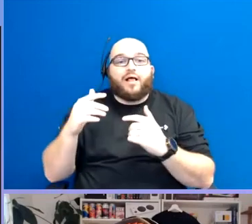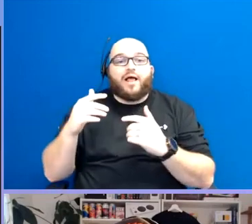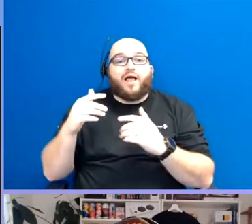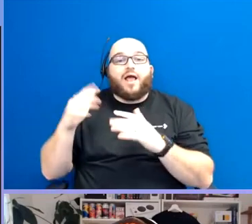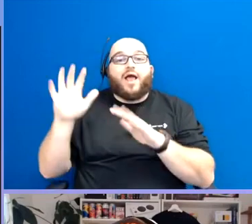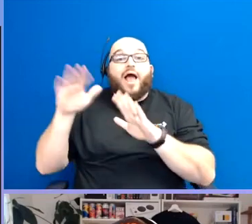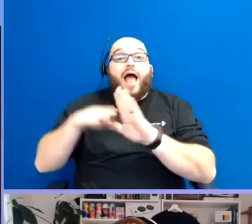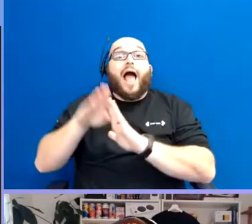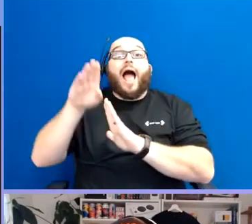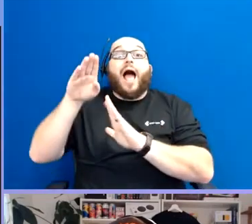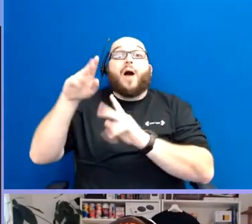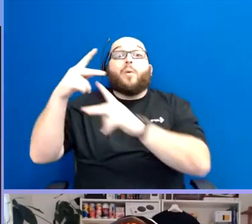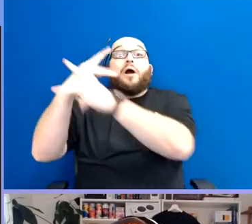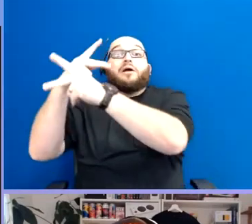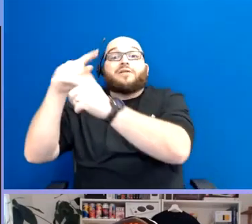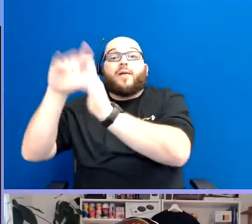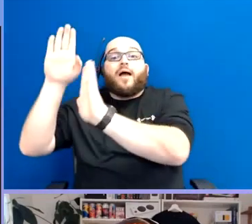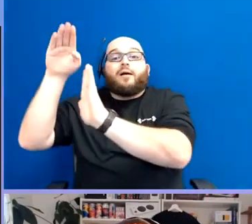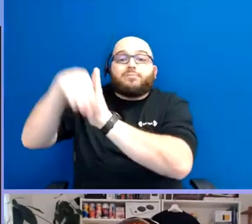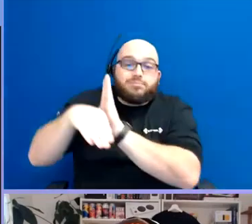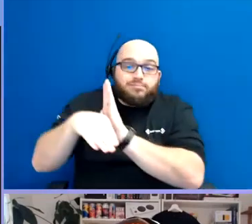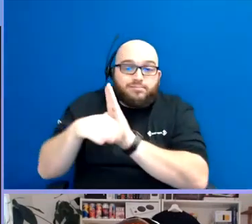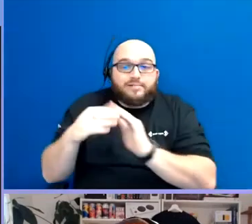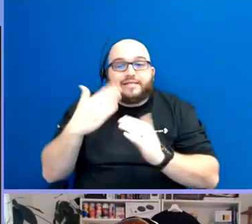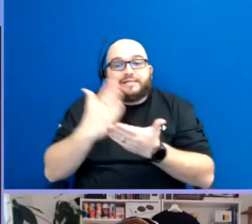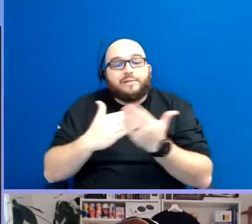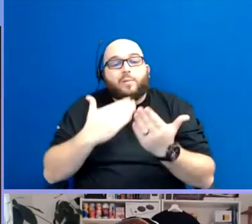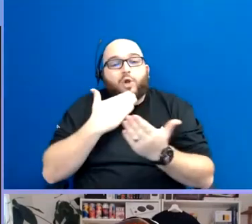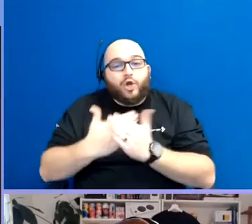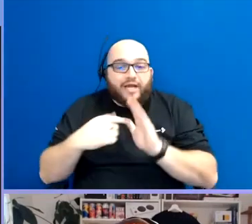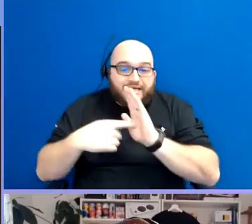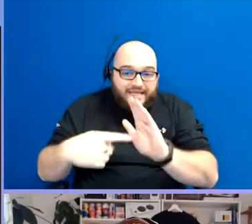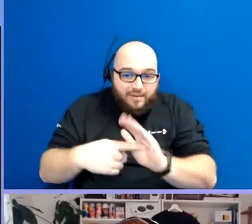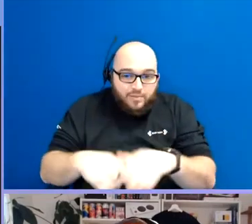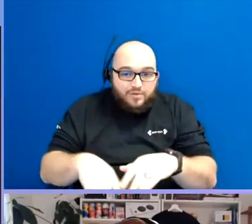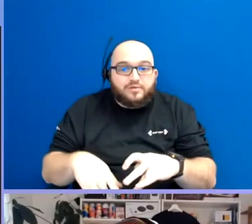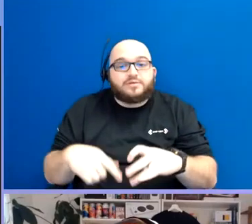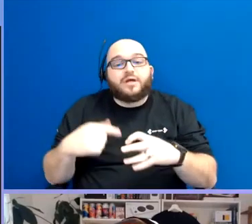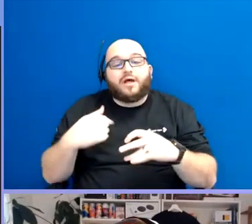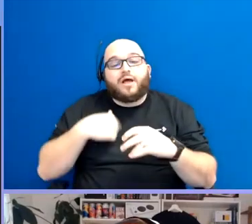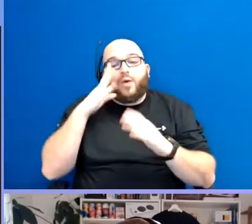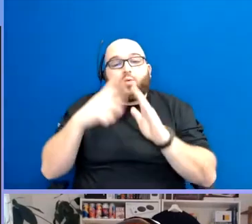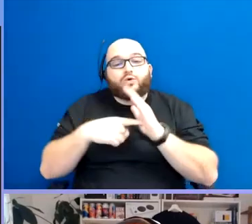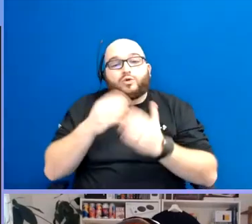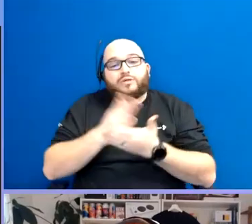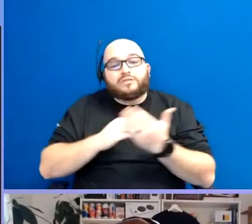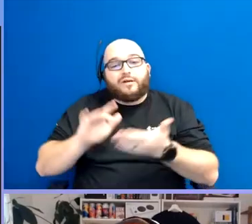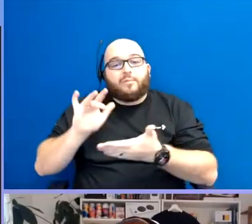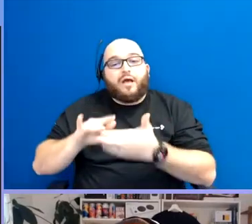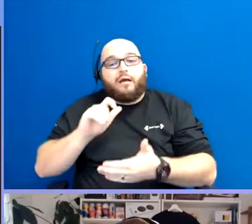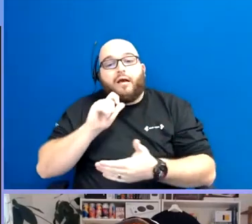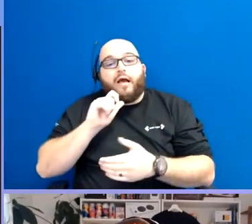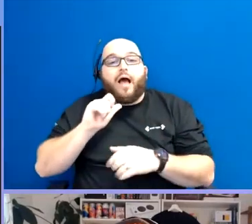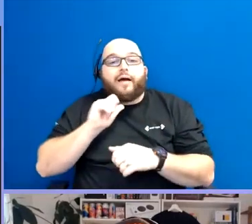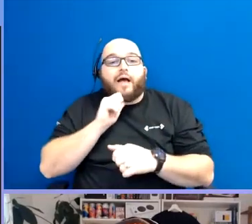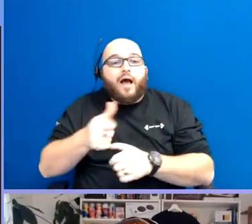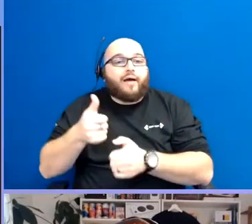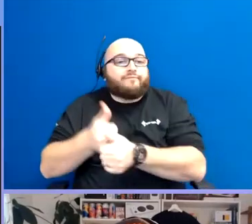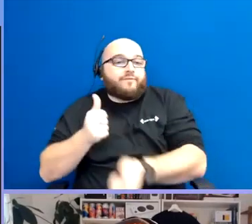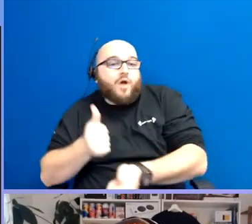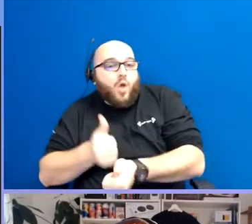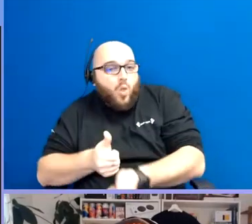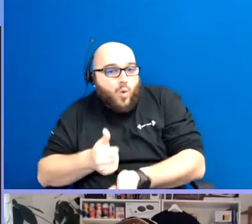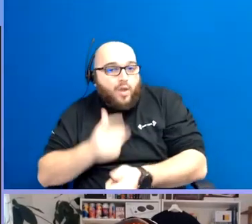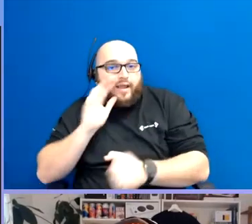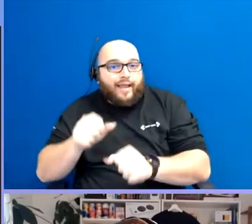and show some better examples. I'm going to show some unsubscribed links and so on. And I'm